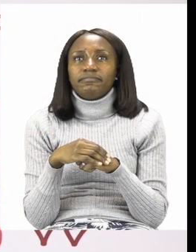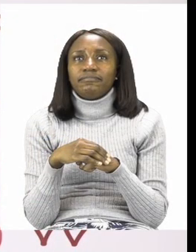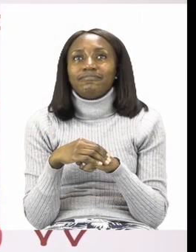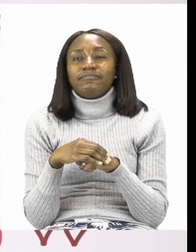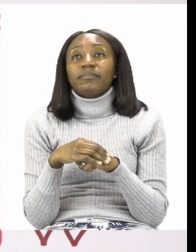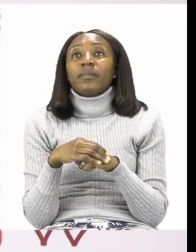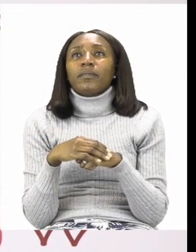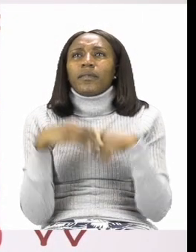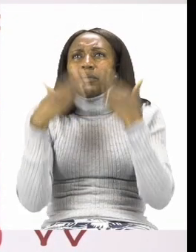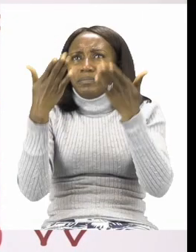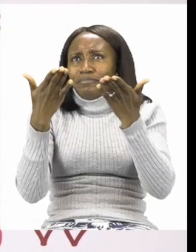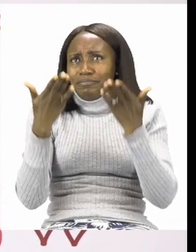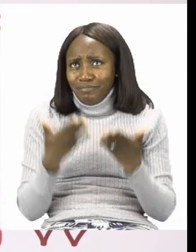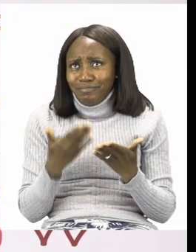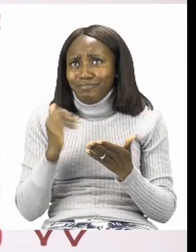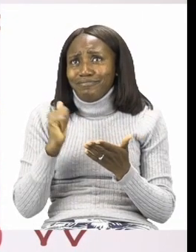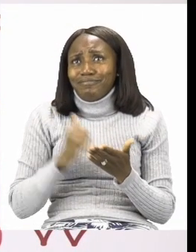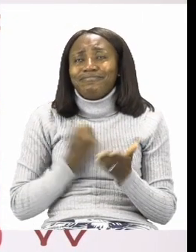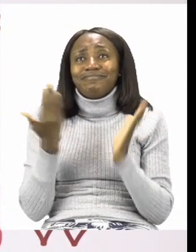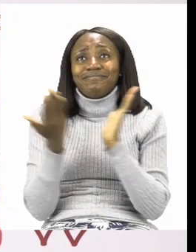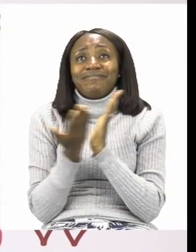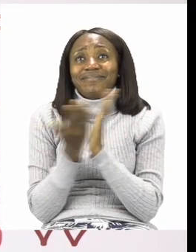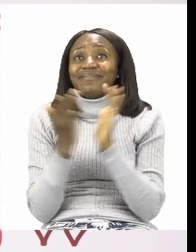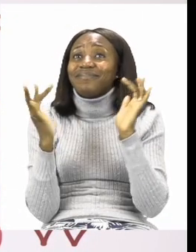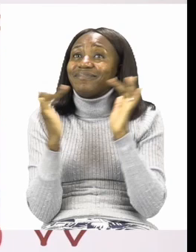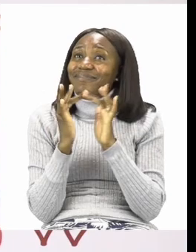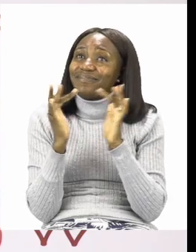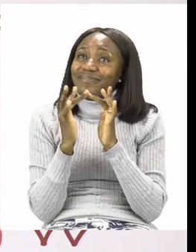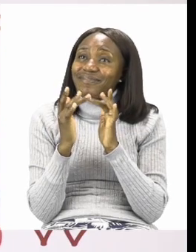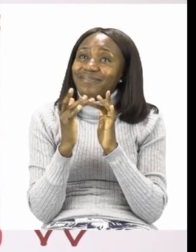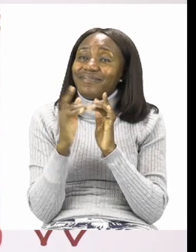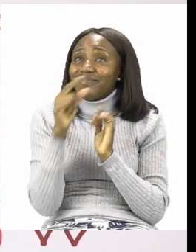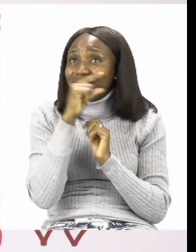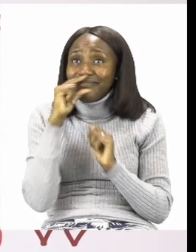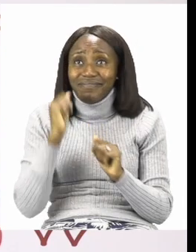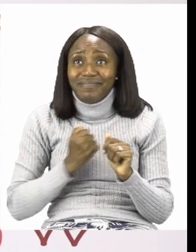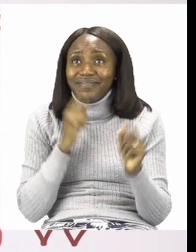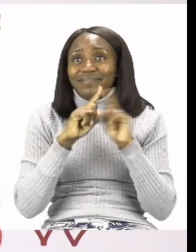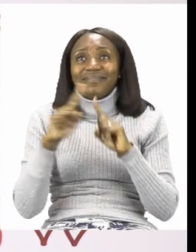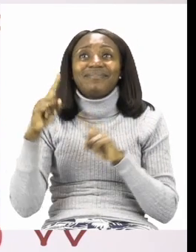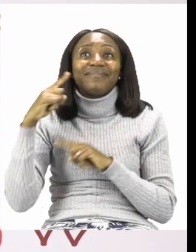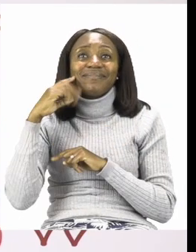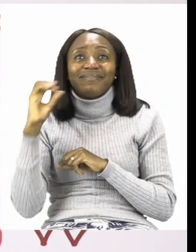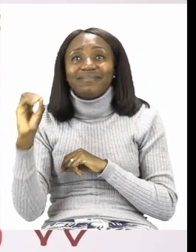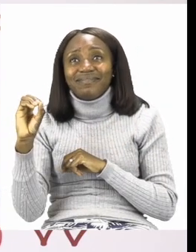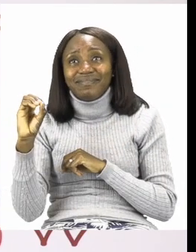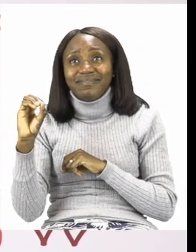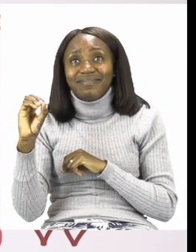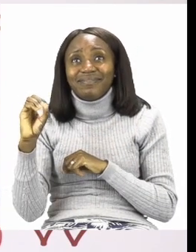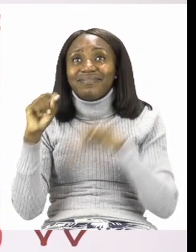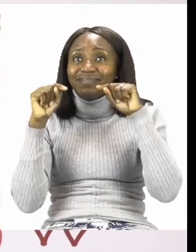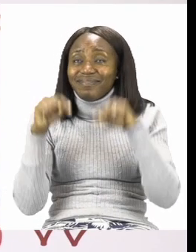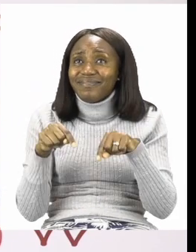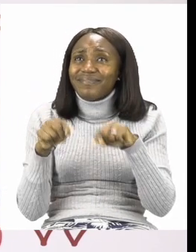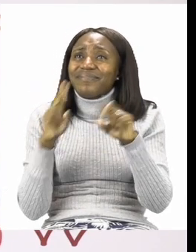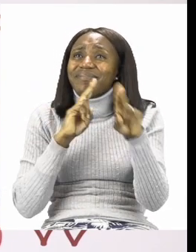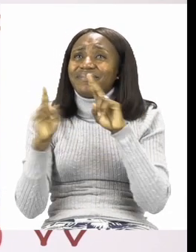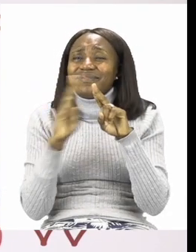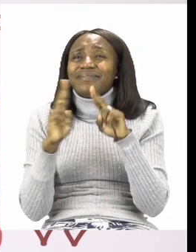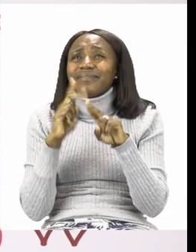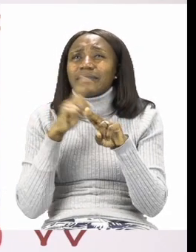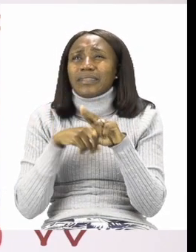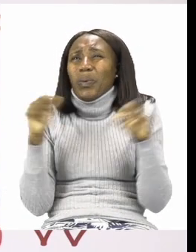Welcome to My Zone Online School. I'm Teacher Hartung and we are dealing with the